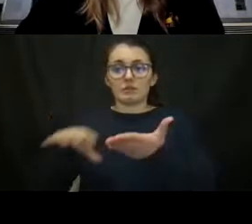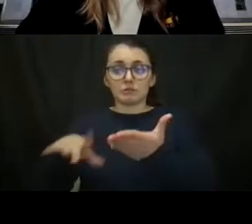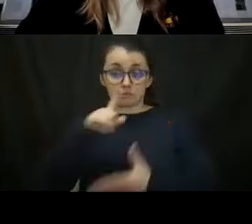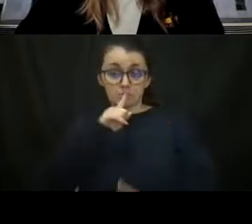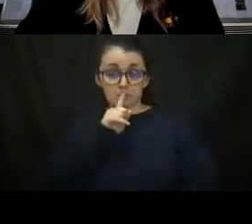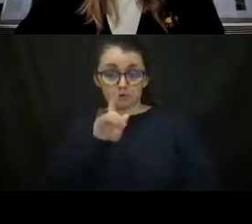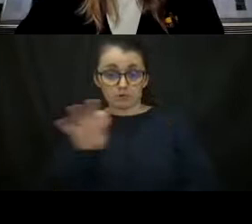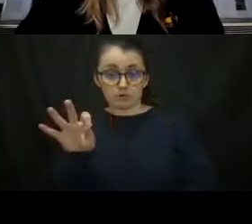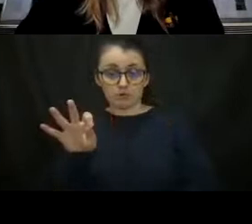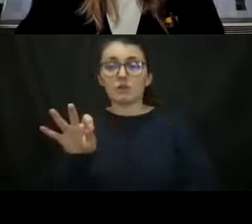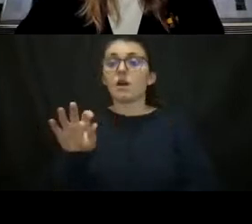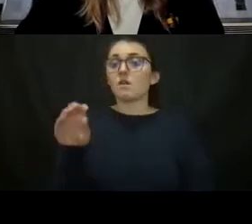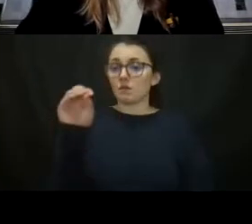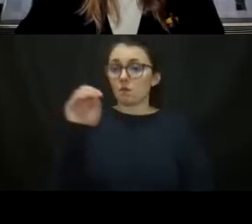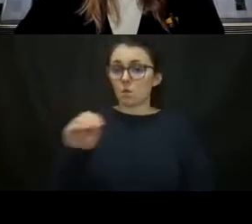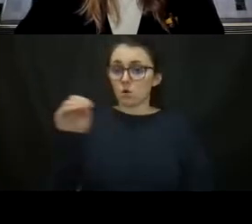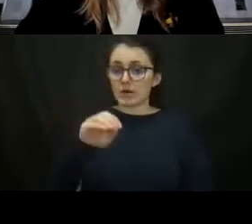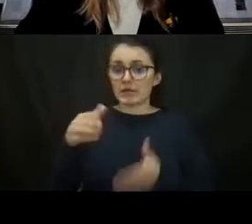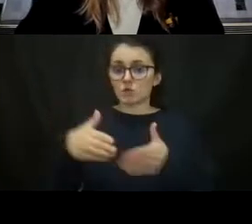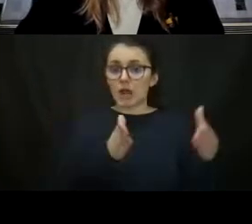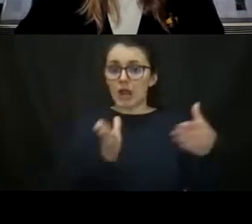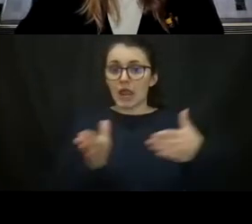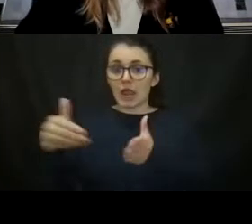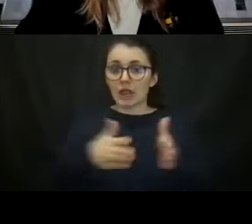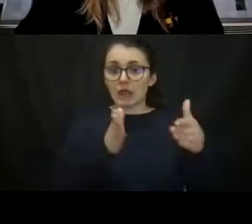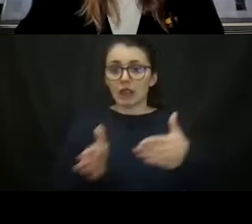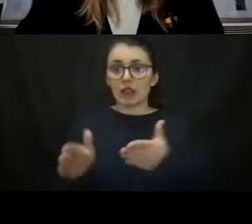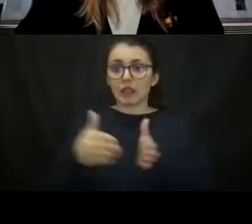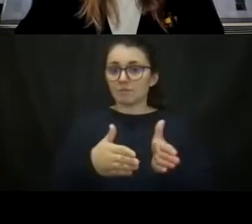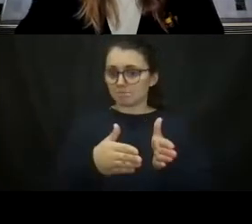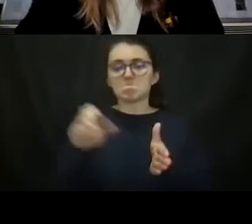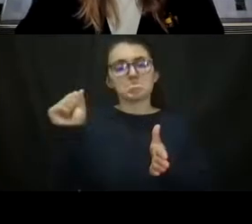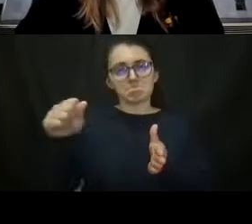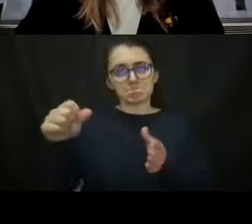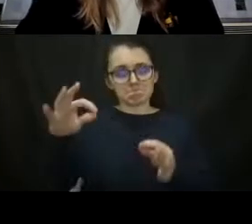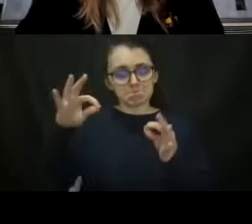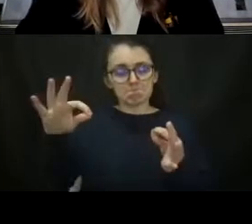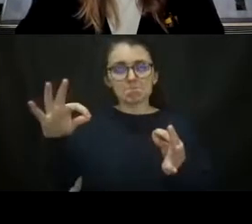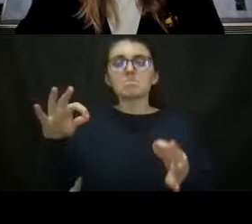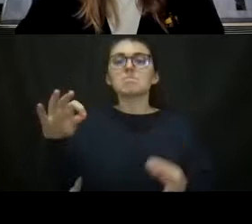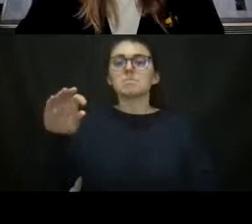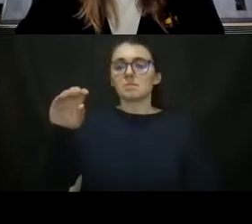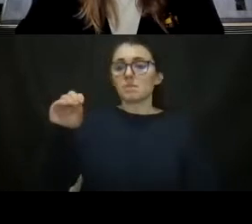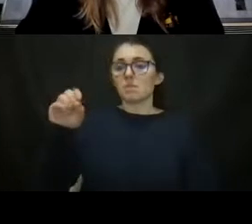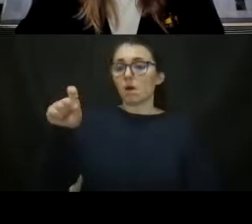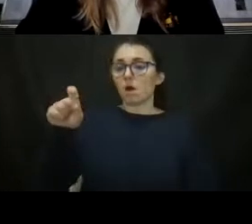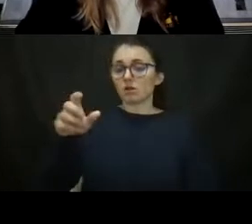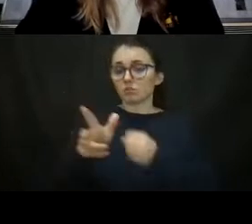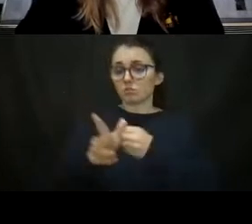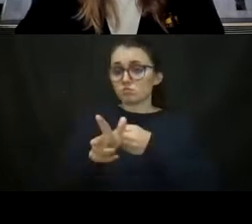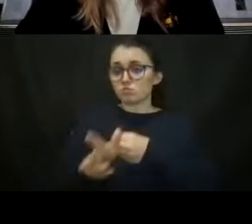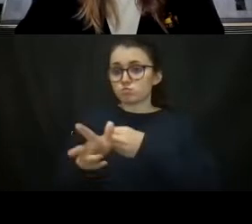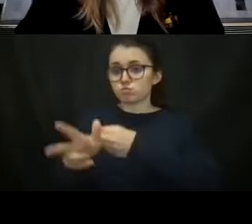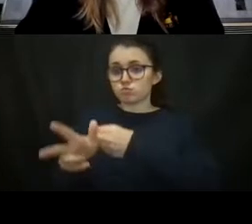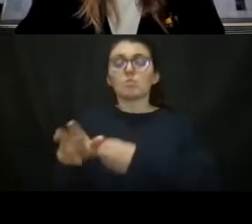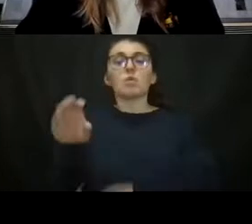The Oregon Trail. Absolutely, Savannah, that's perfectly correct. So the ox-drawn wagon is the Oregon Trail, which